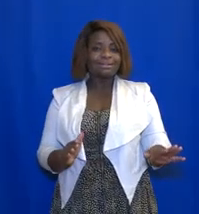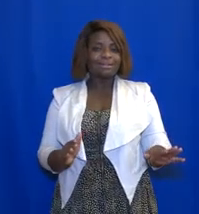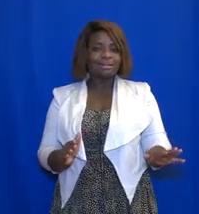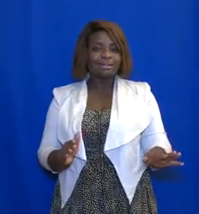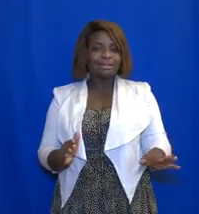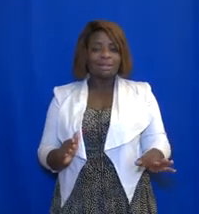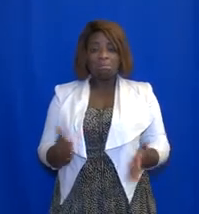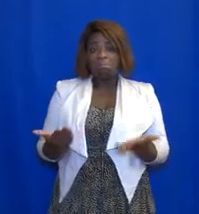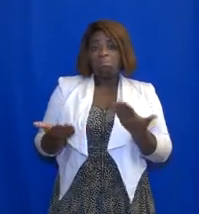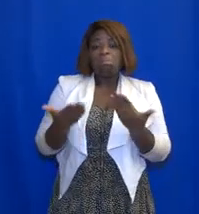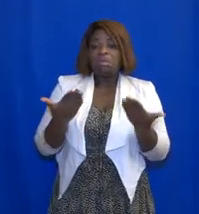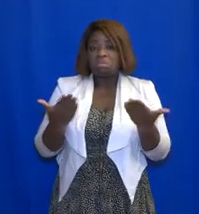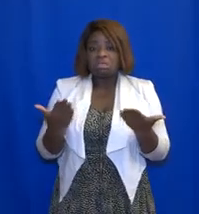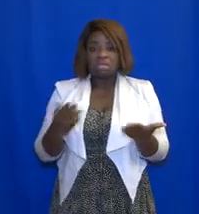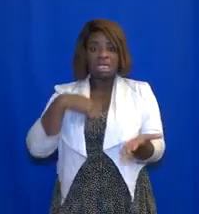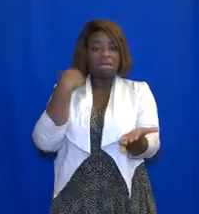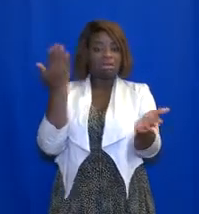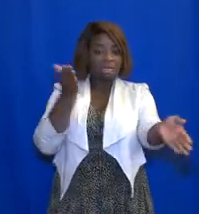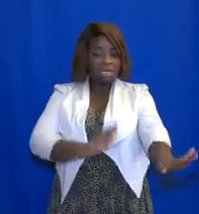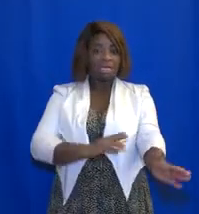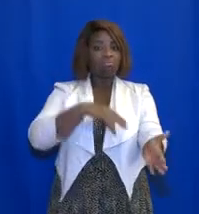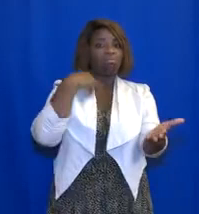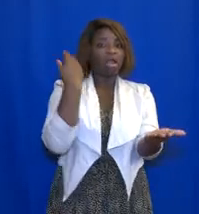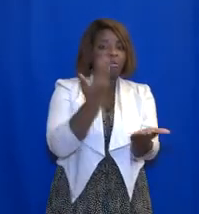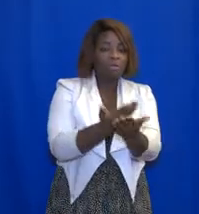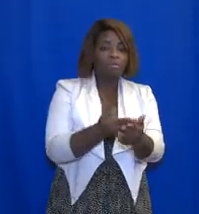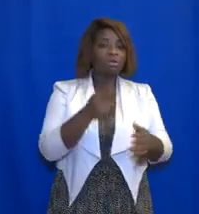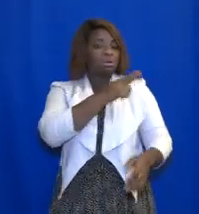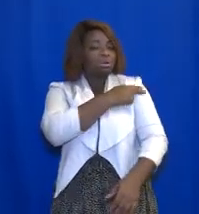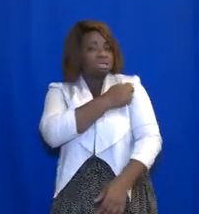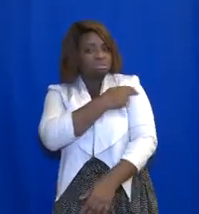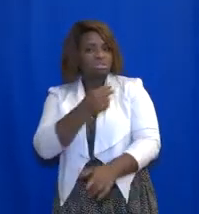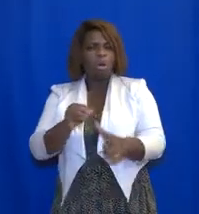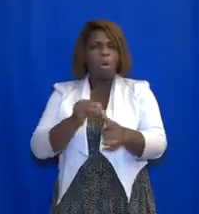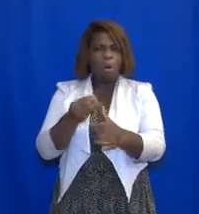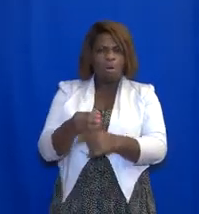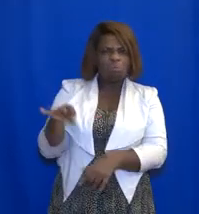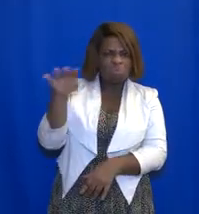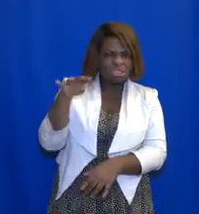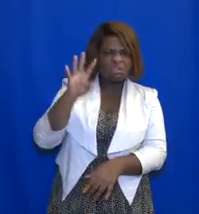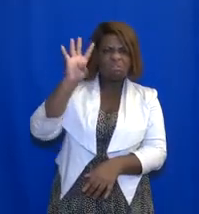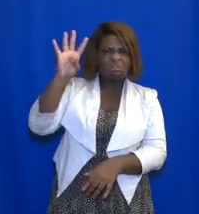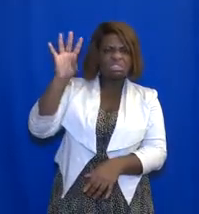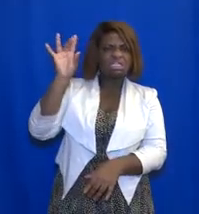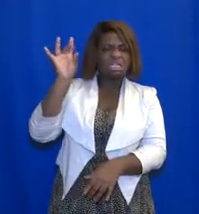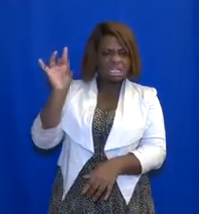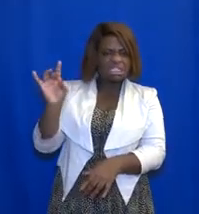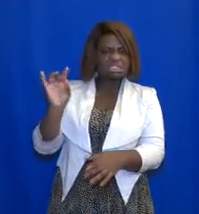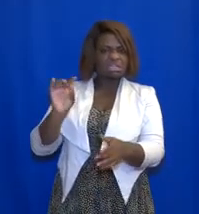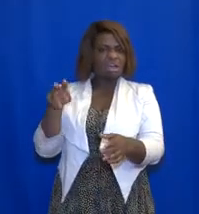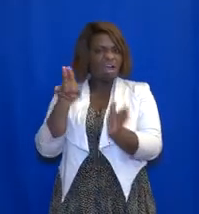died either on arrival at the hospital or within 48 hours after arrival.